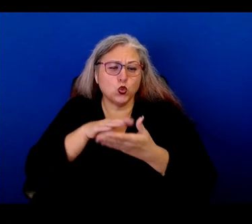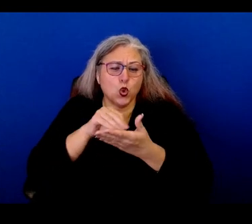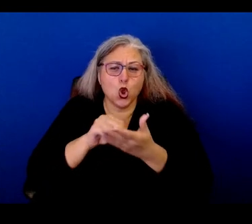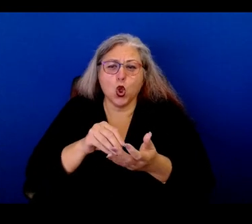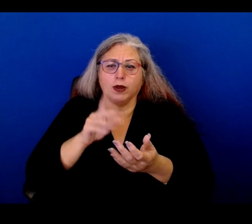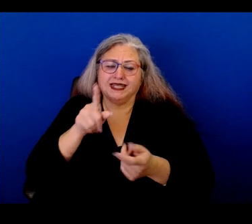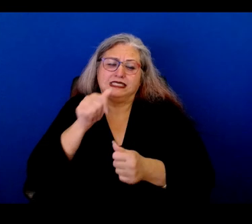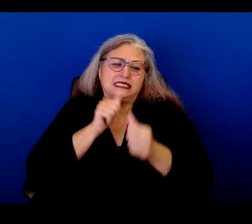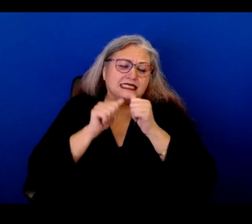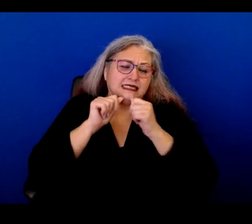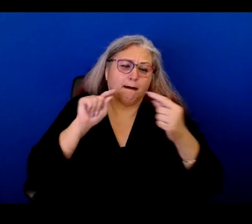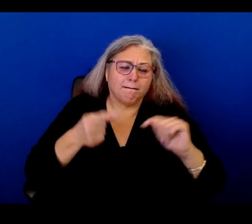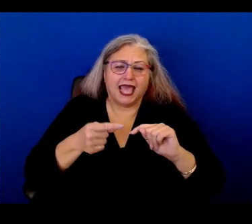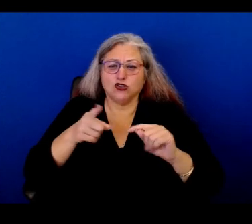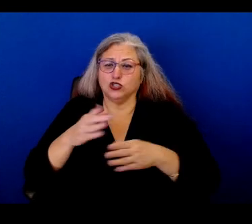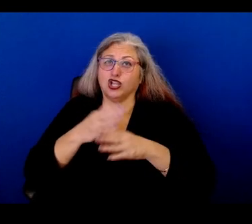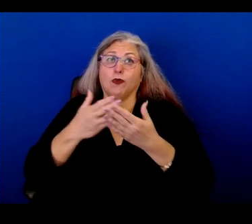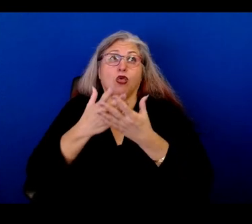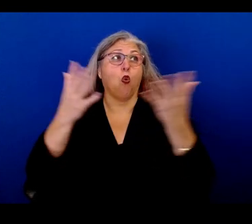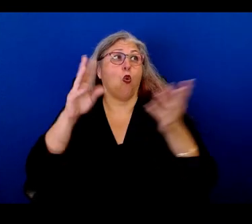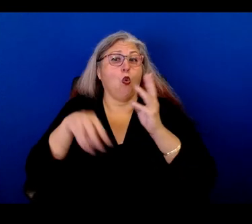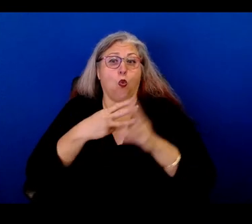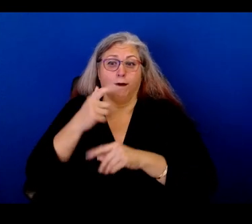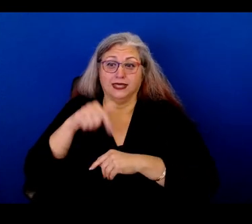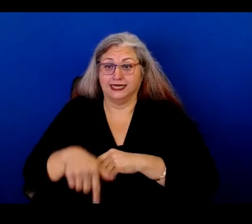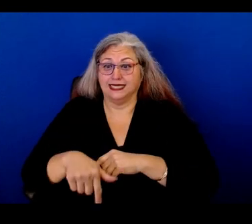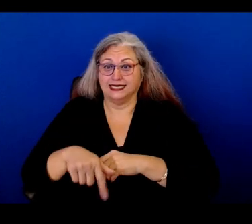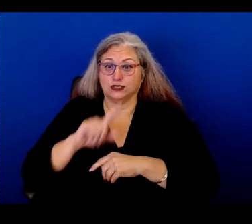the whole world, right? Because this is an international program.